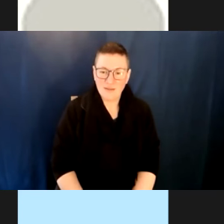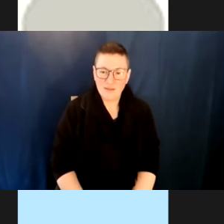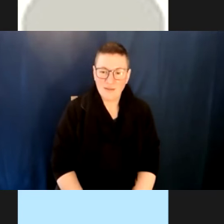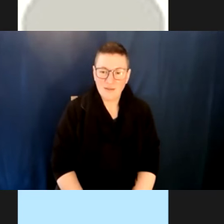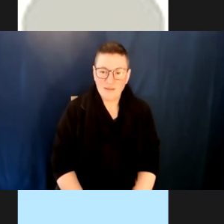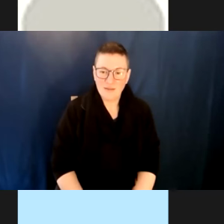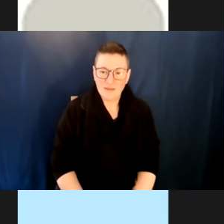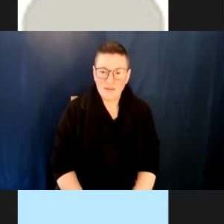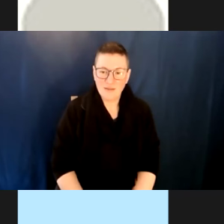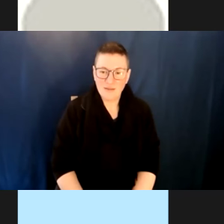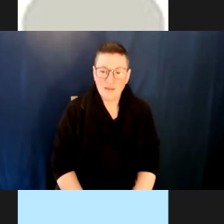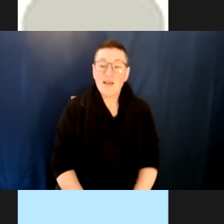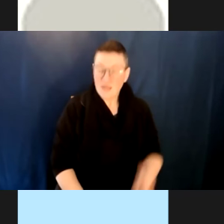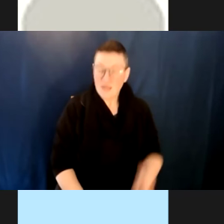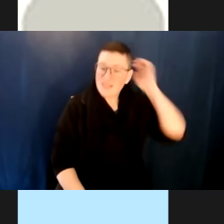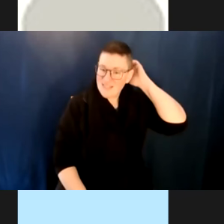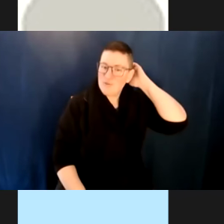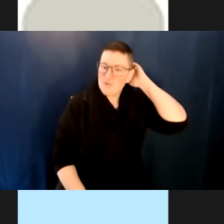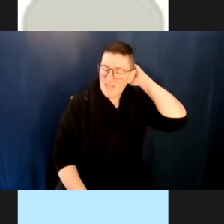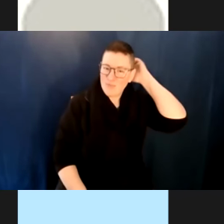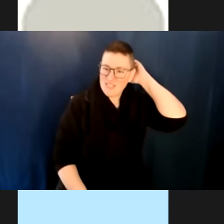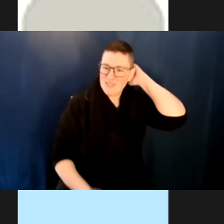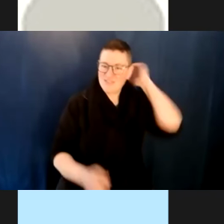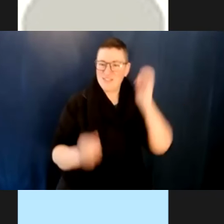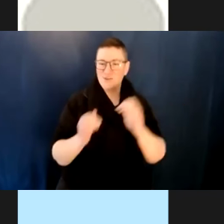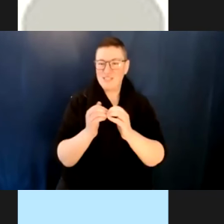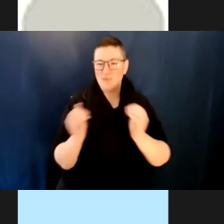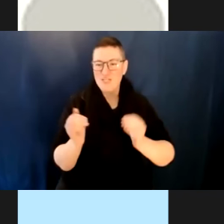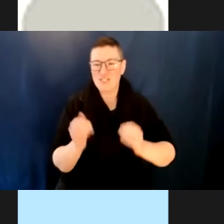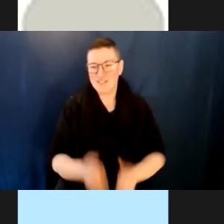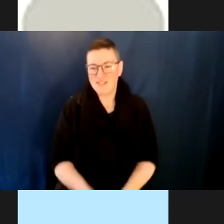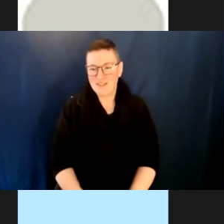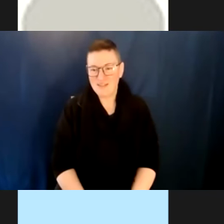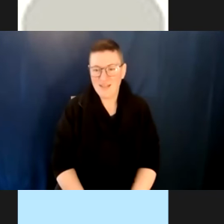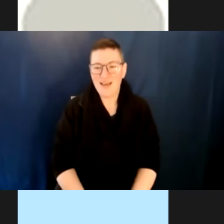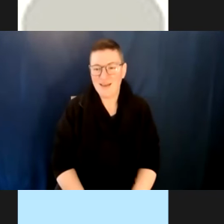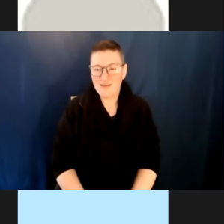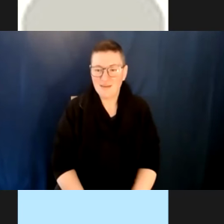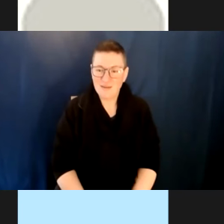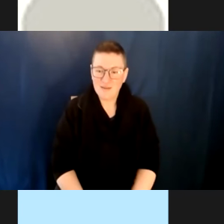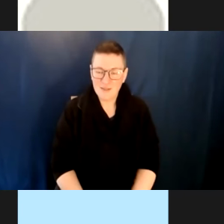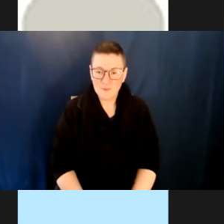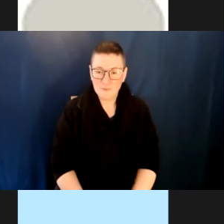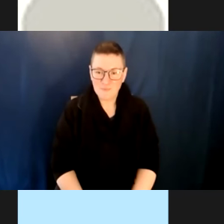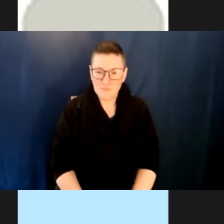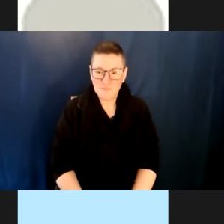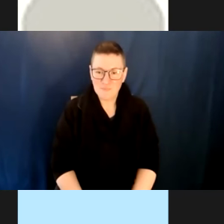have replications at the conceptual level. Conceptual level, but the specific sort of across languages, right? But in terms